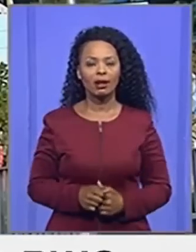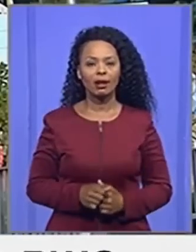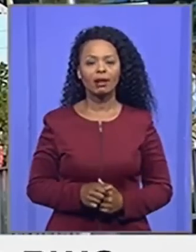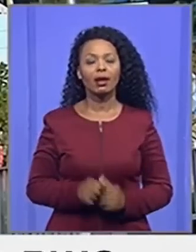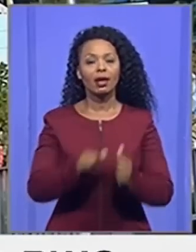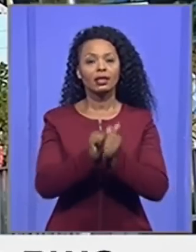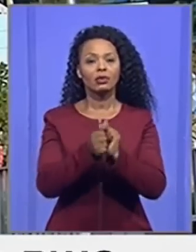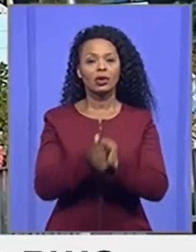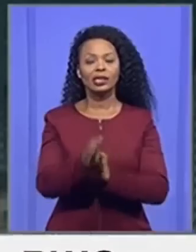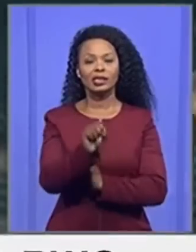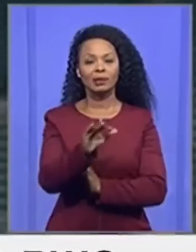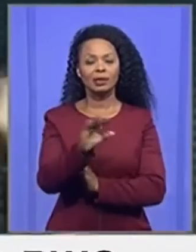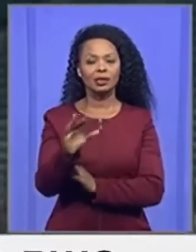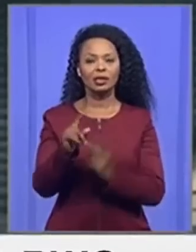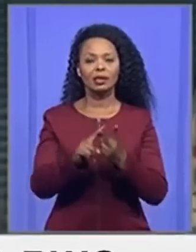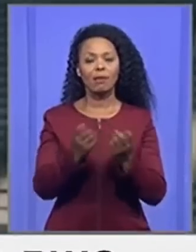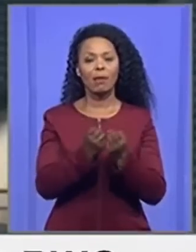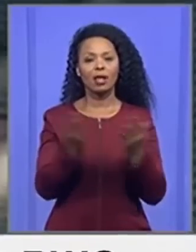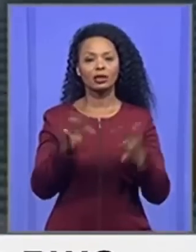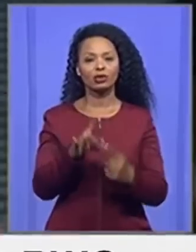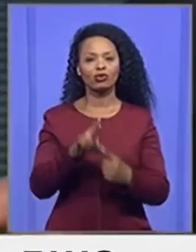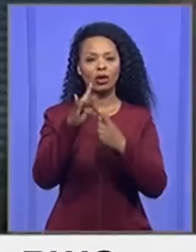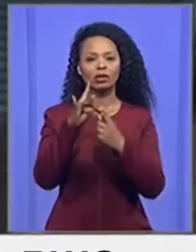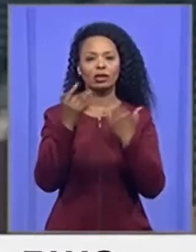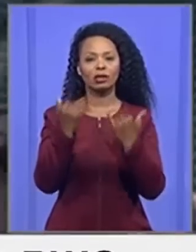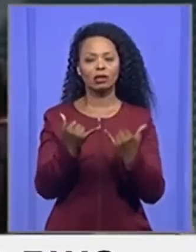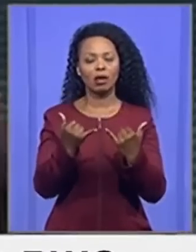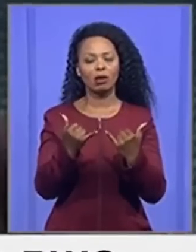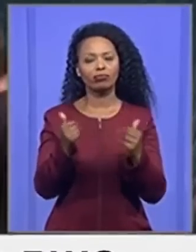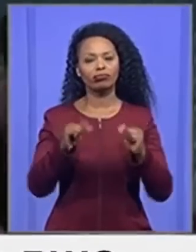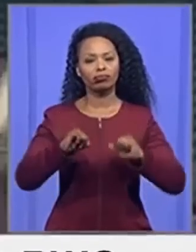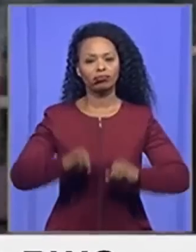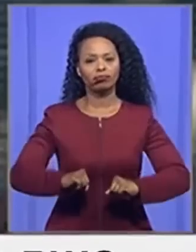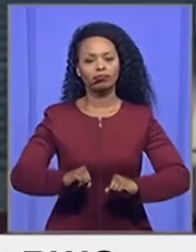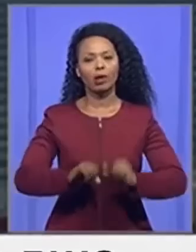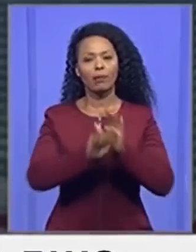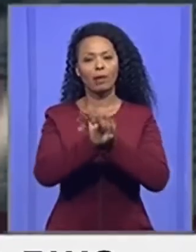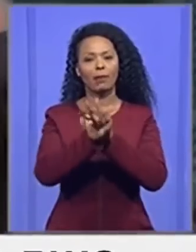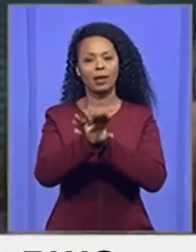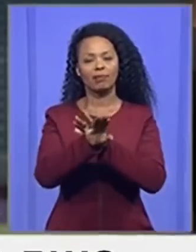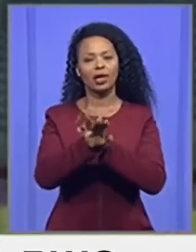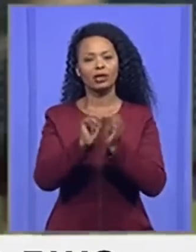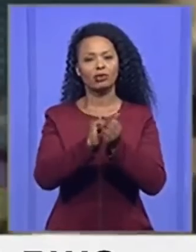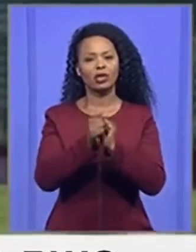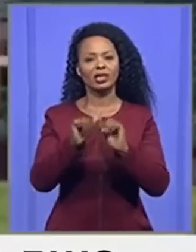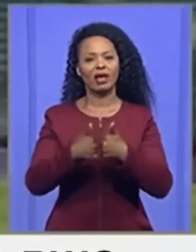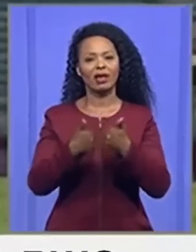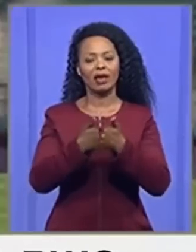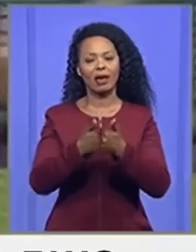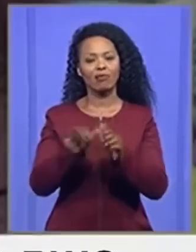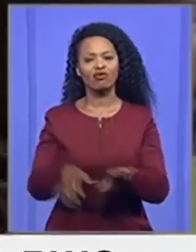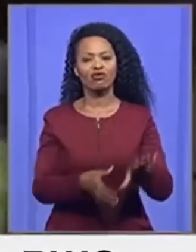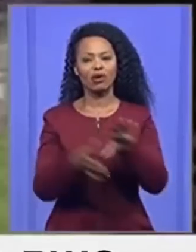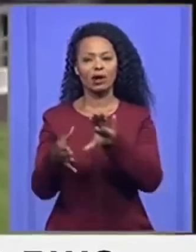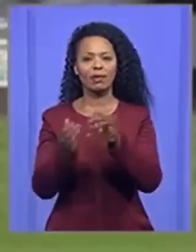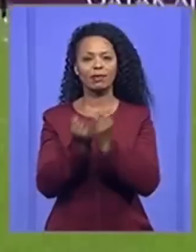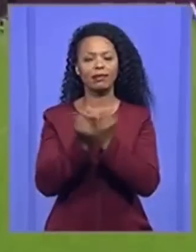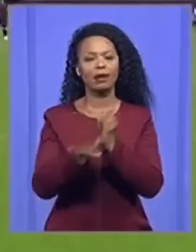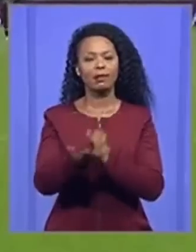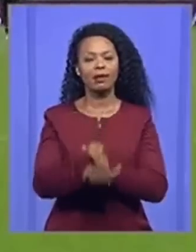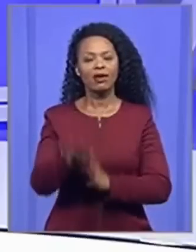Dipapading SABC le multi-choice di fihleletše kwano ya go gaša thwi mogopo wa lefase wa dipapadi tša rugby ka